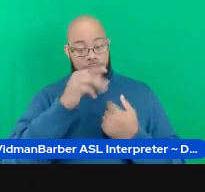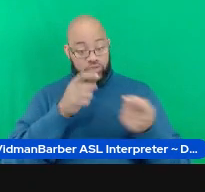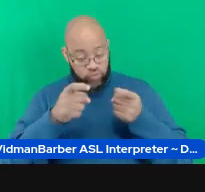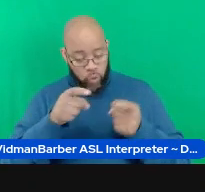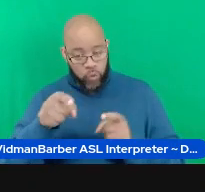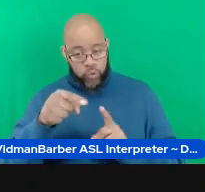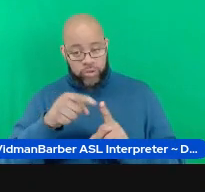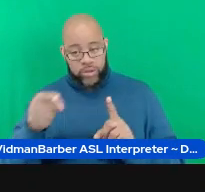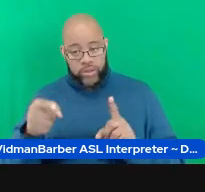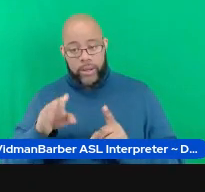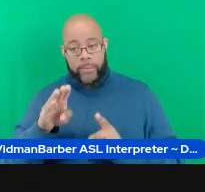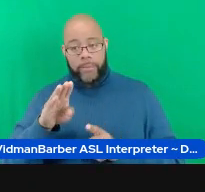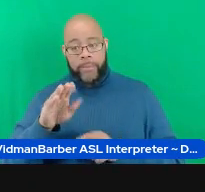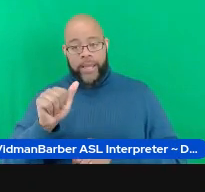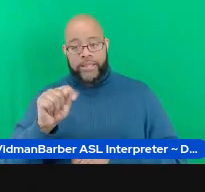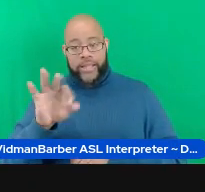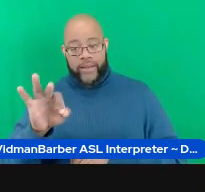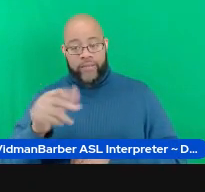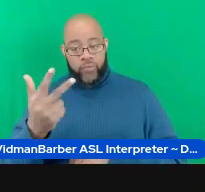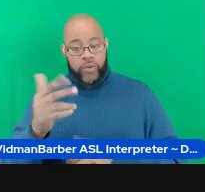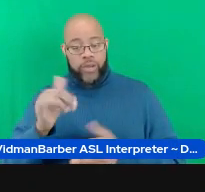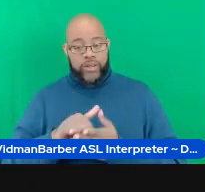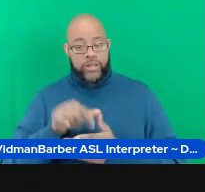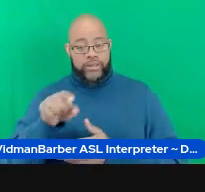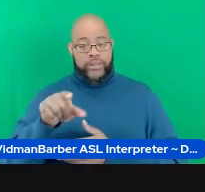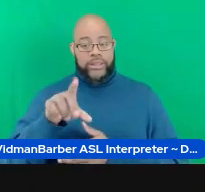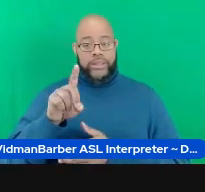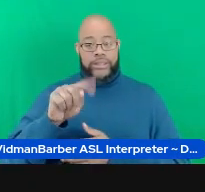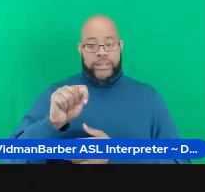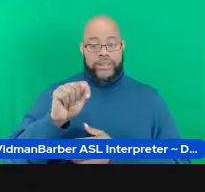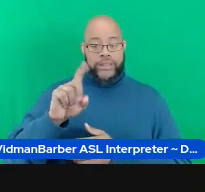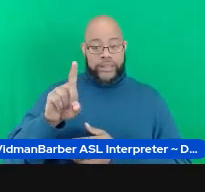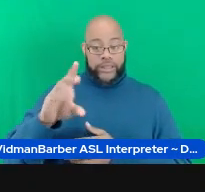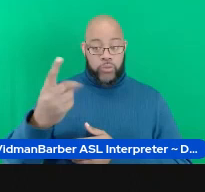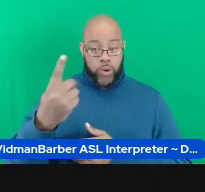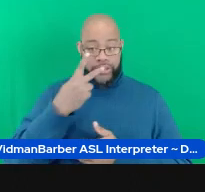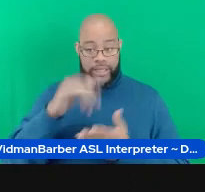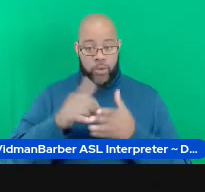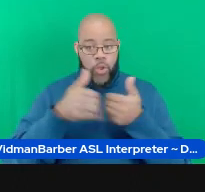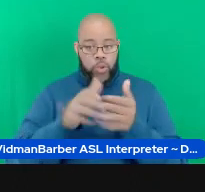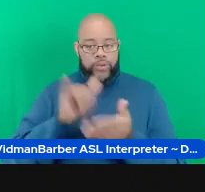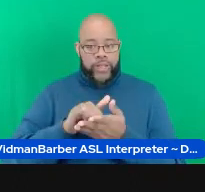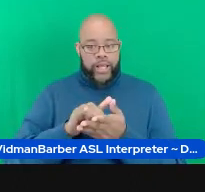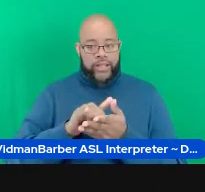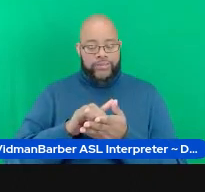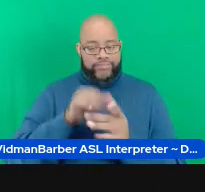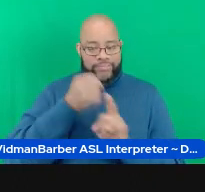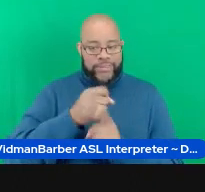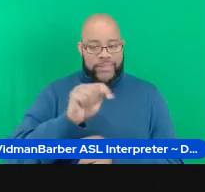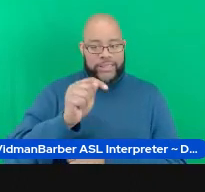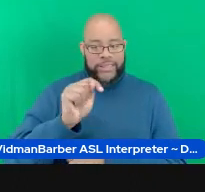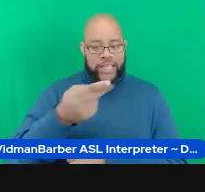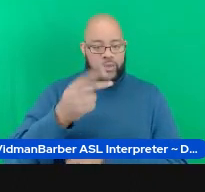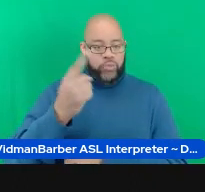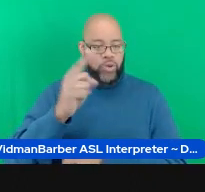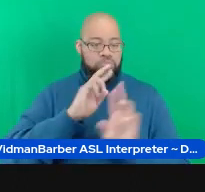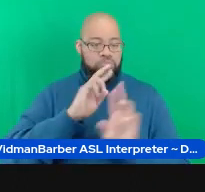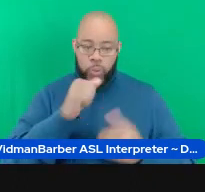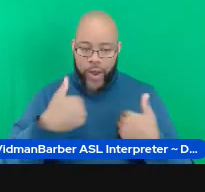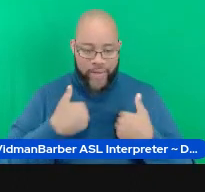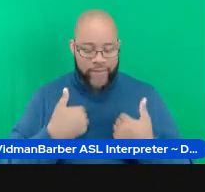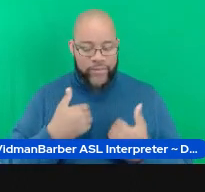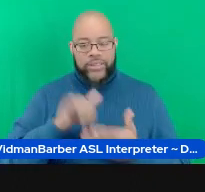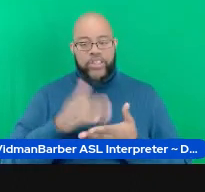the BATF3 knockout mice that lack DC1. You can see that we lose this induction of Th1 response. So